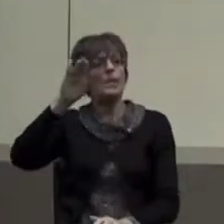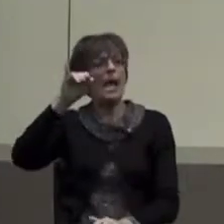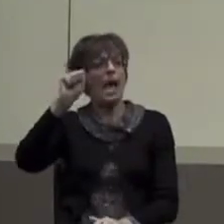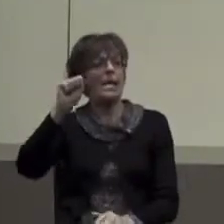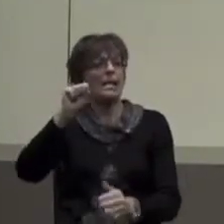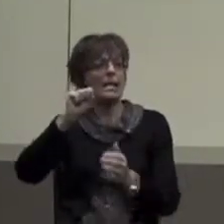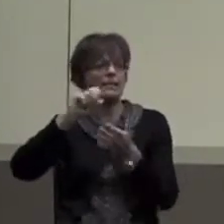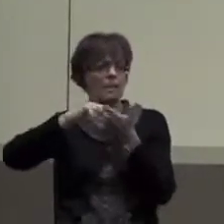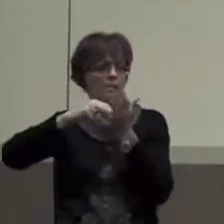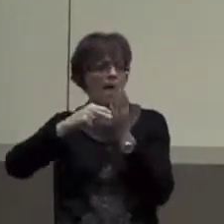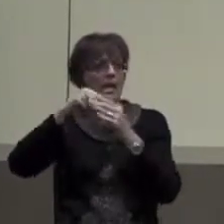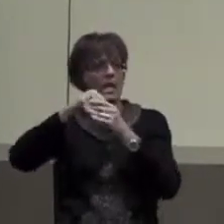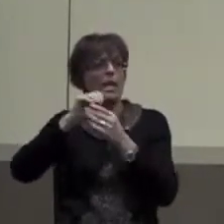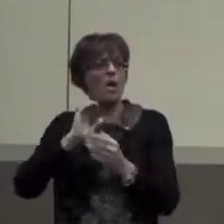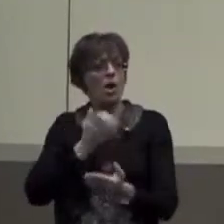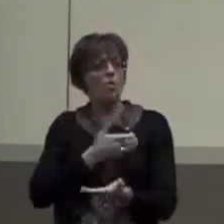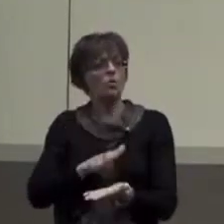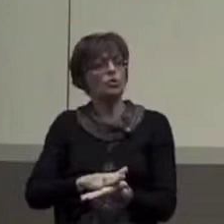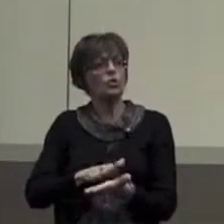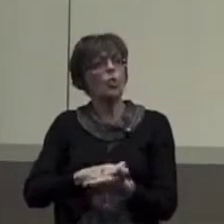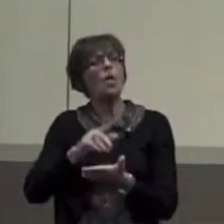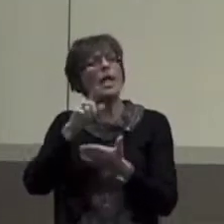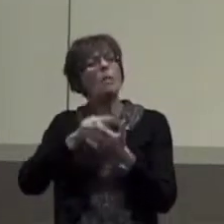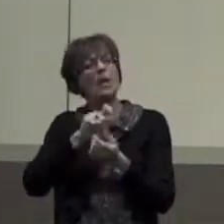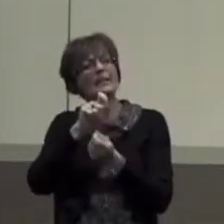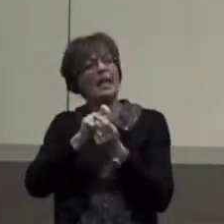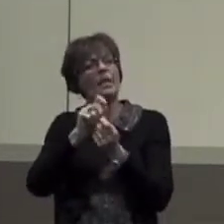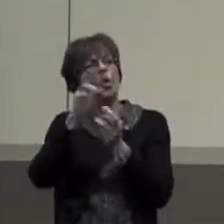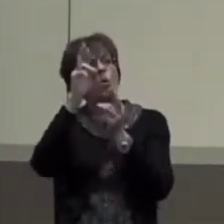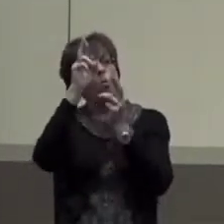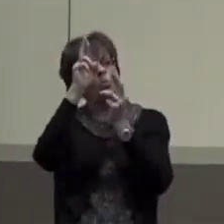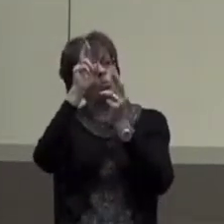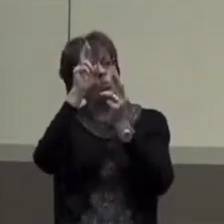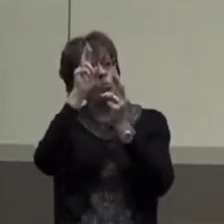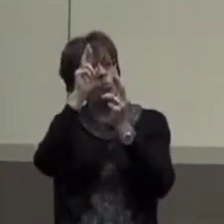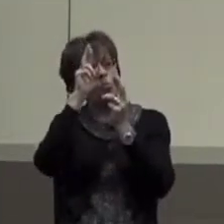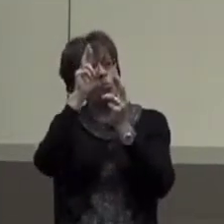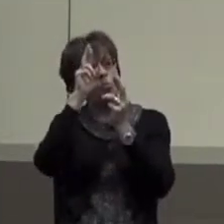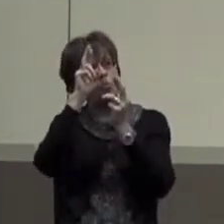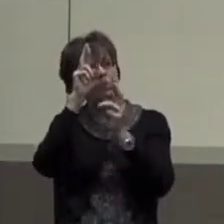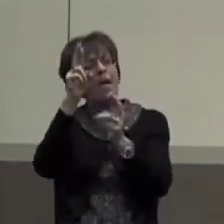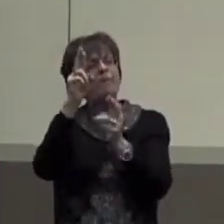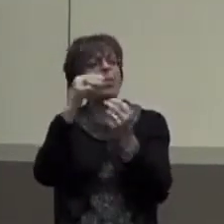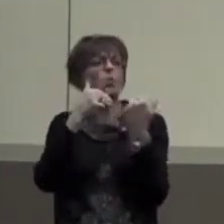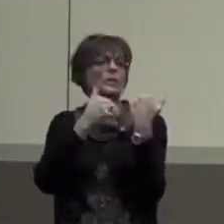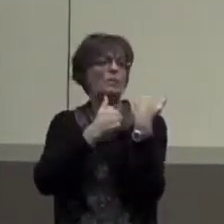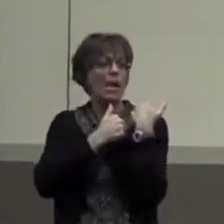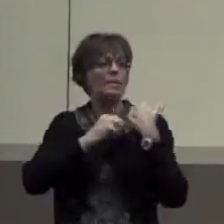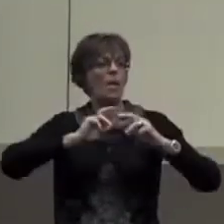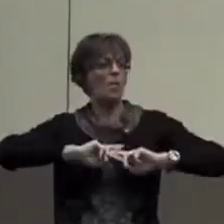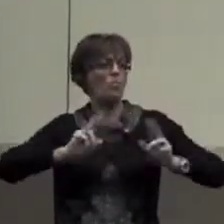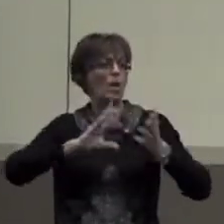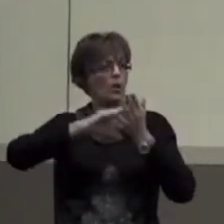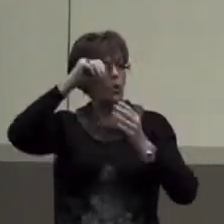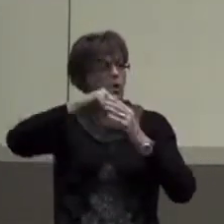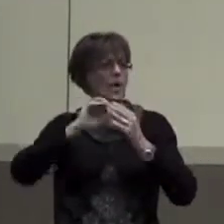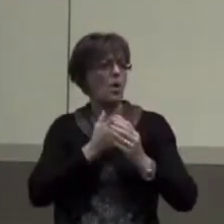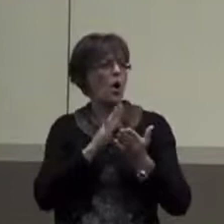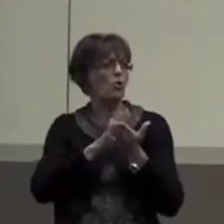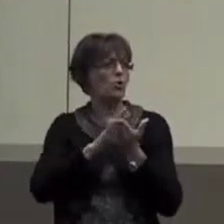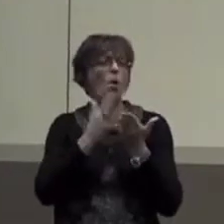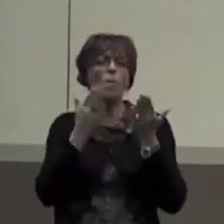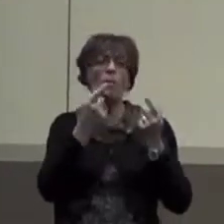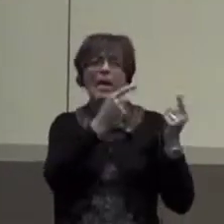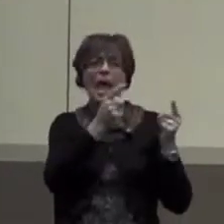what exactly respectful, responsible, ready to learn meant in the school. It probably happened in every class. It